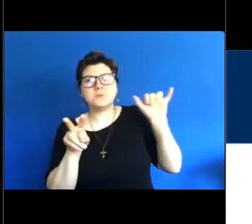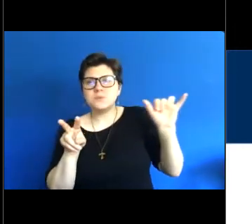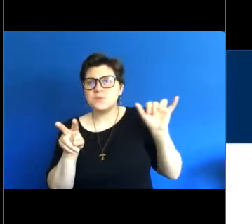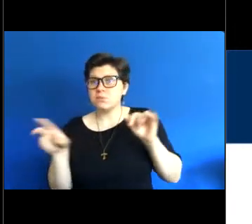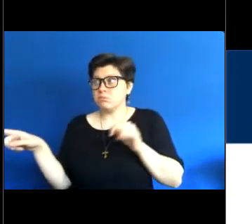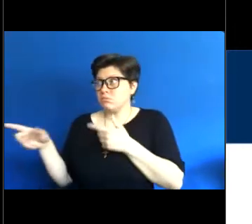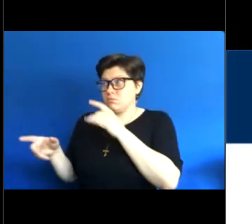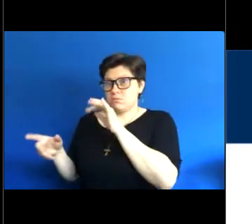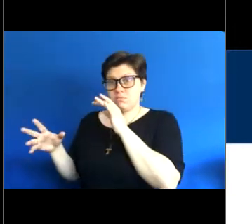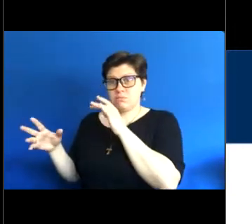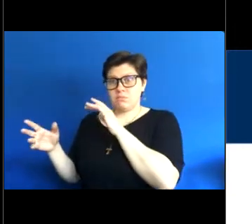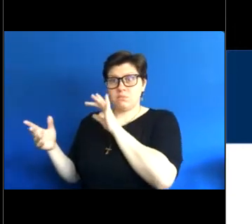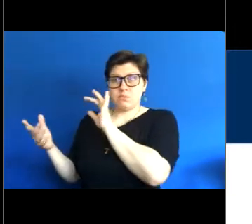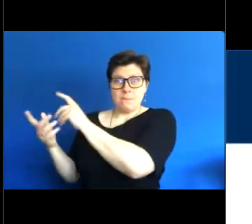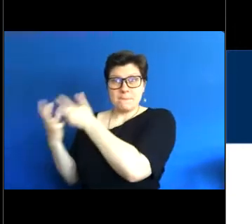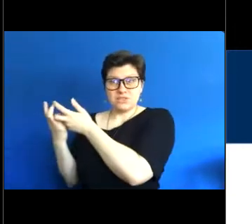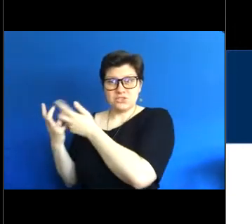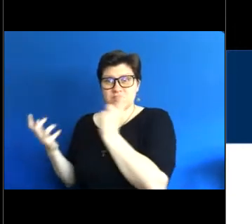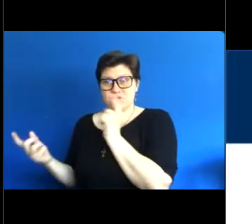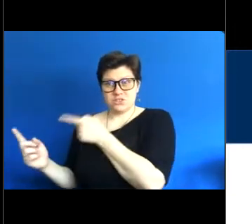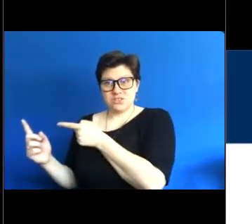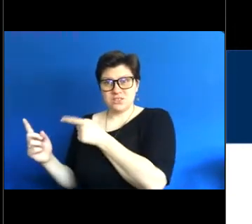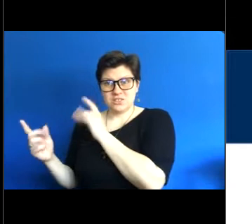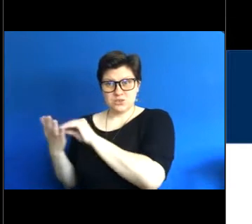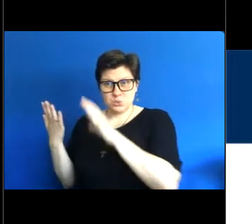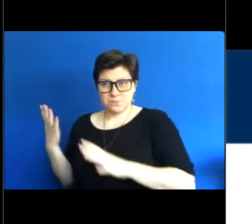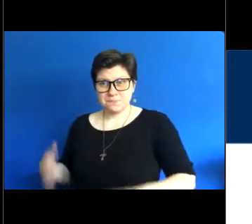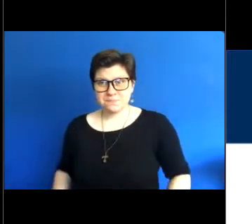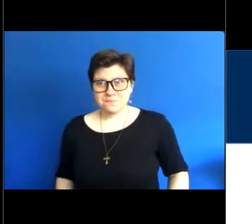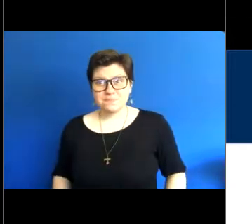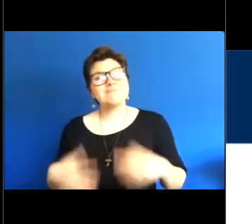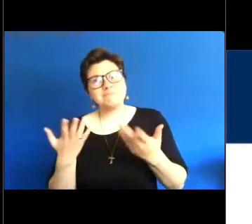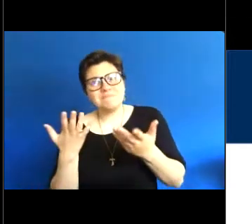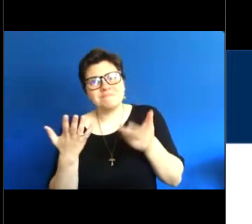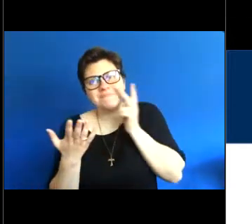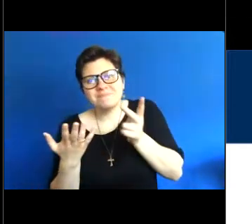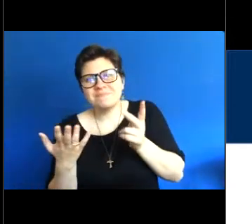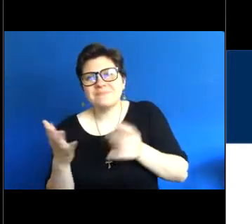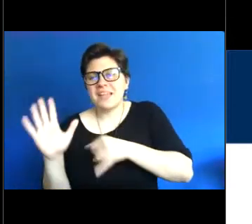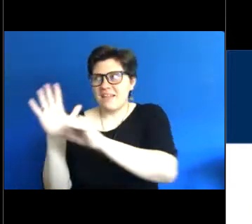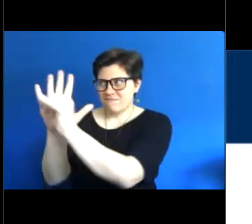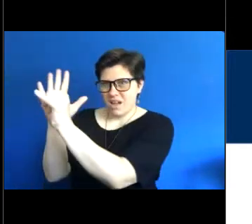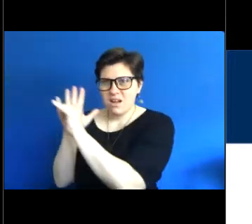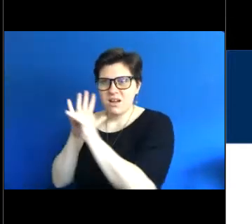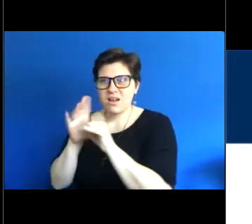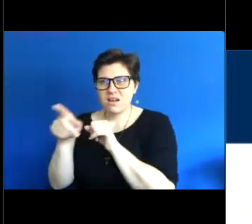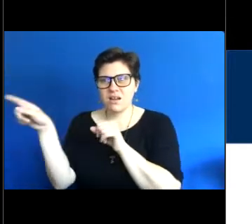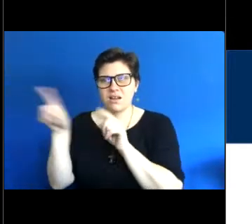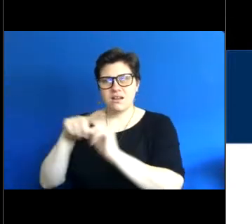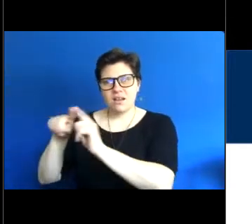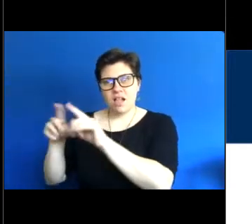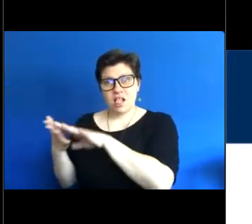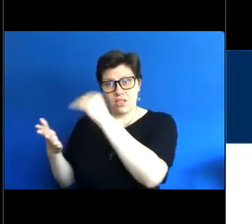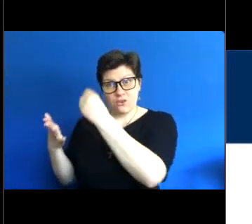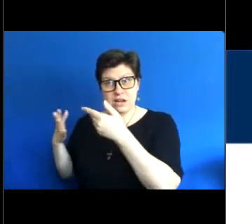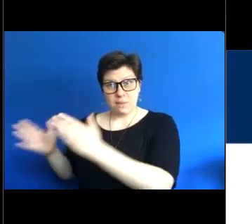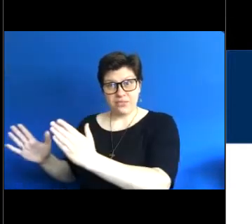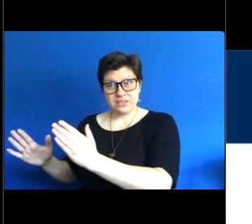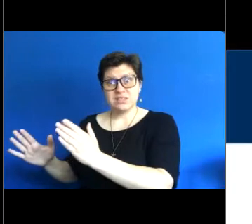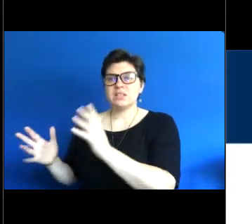by actually exploring nature? So as you can see, in identifying the different learning methods, we can